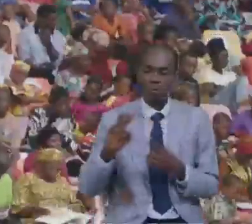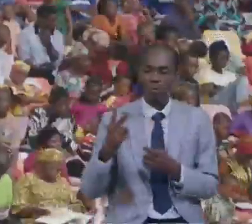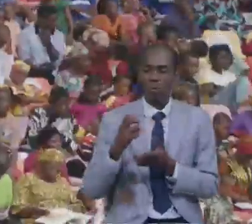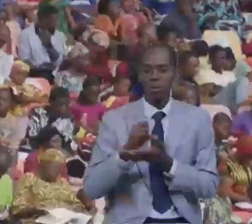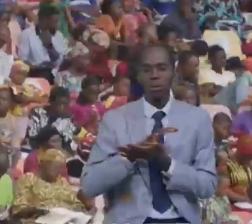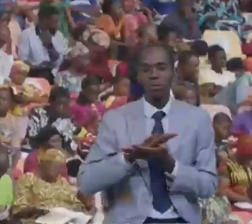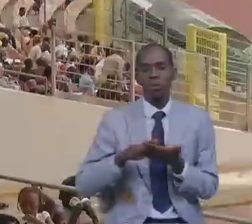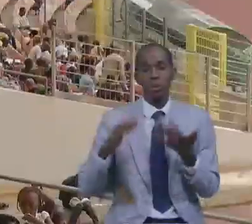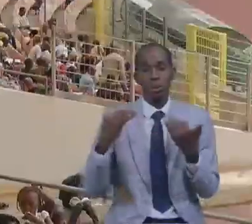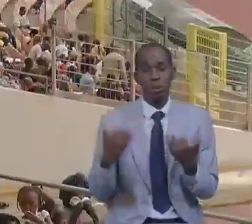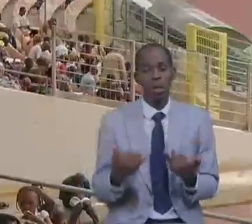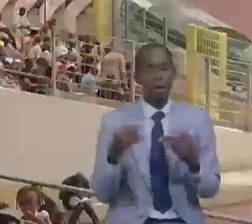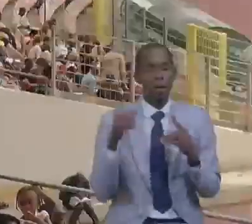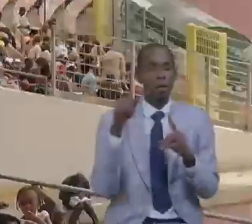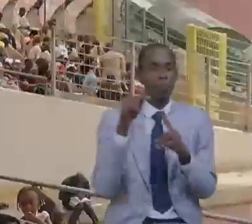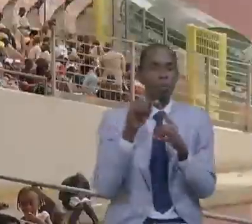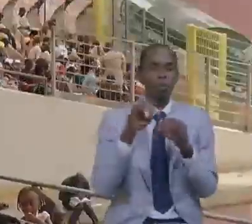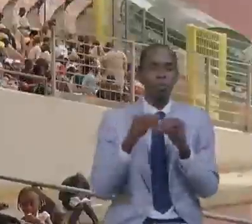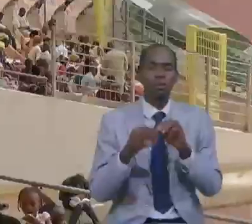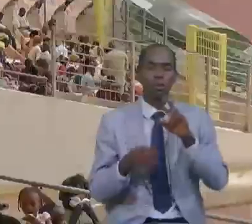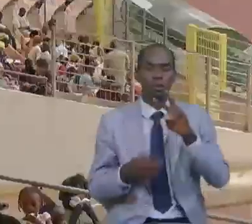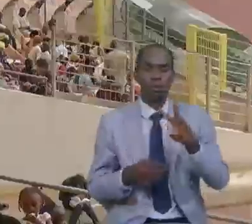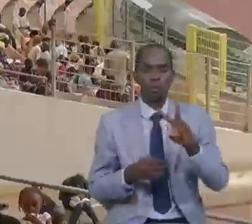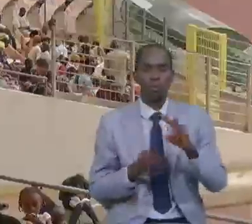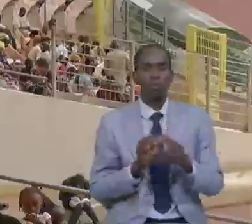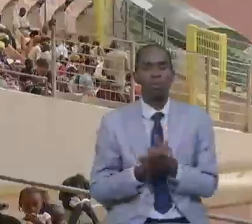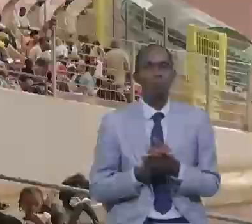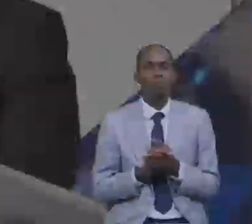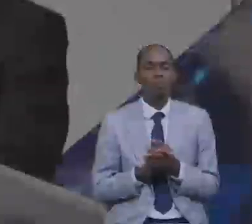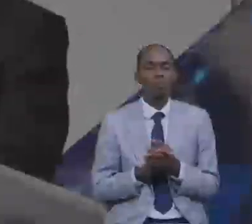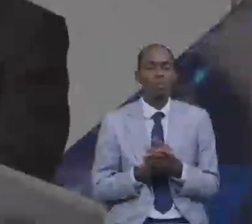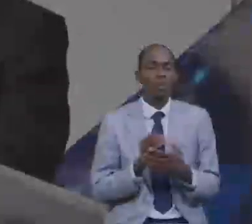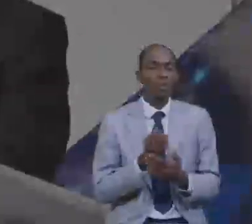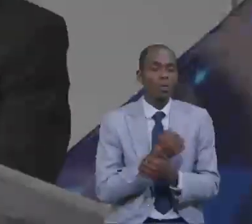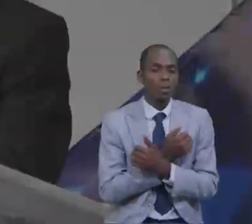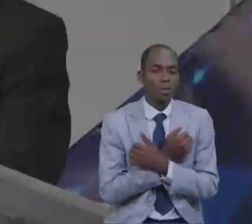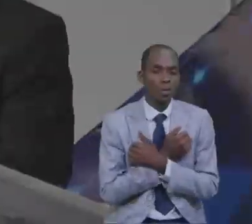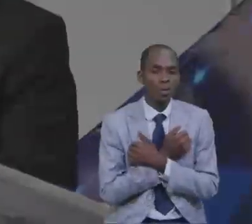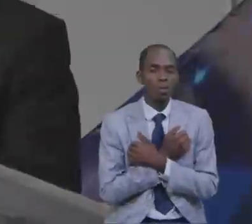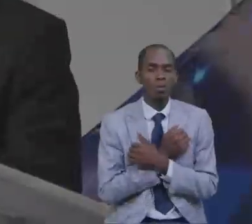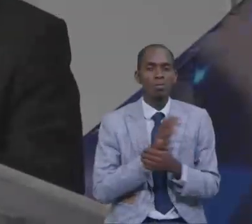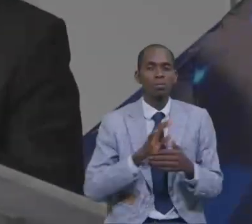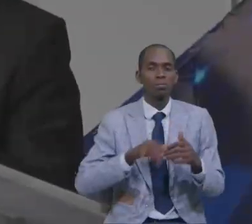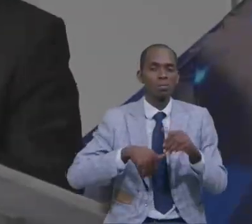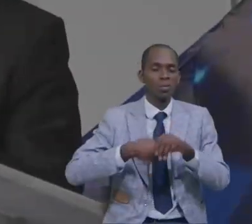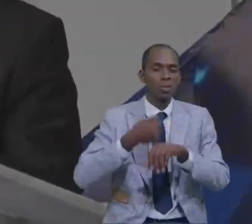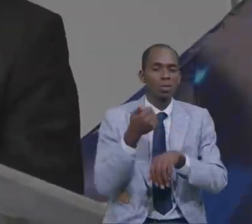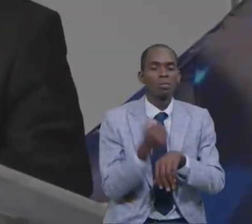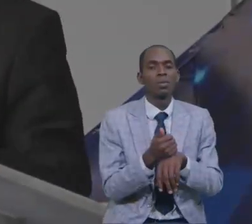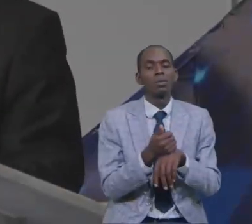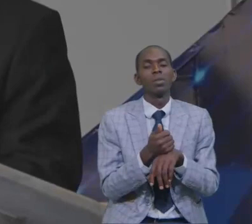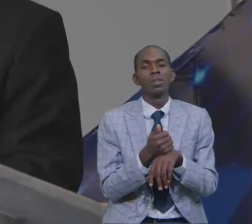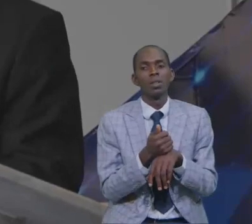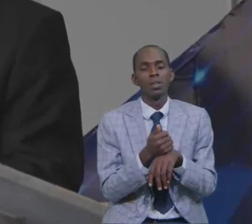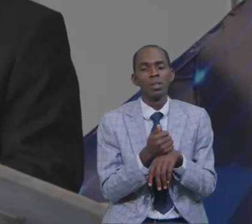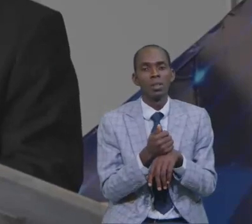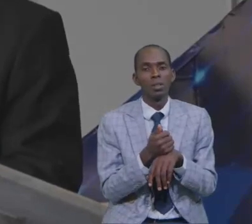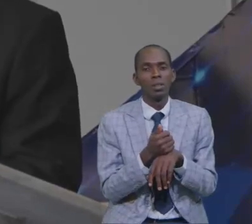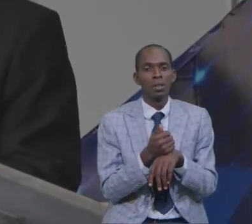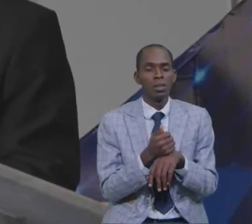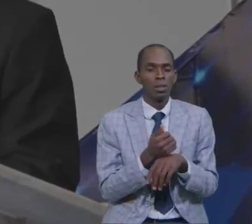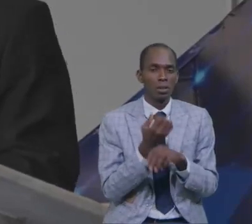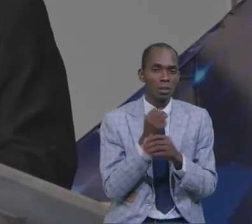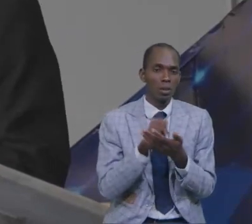sanctification by purifying faith. Love confirming